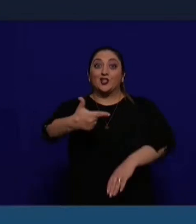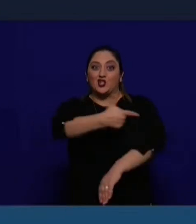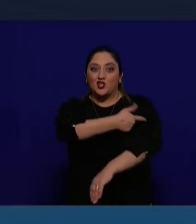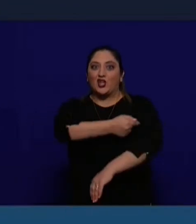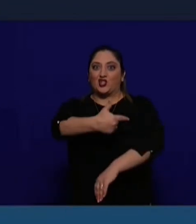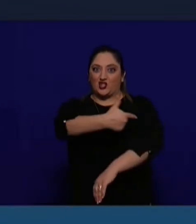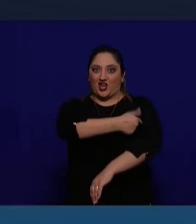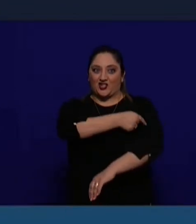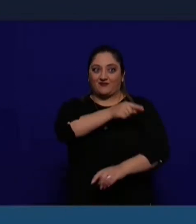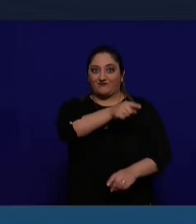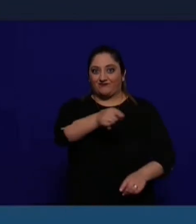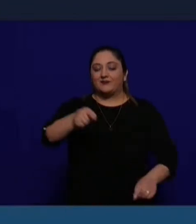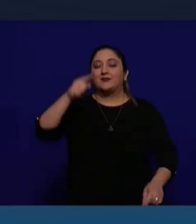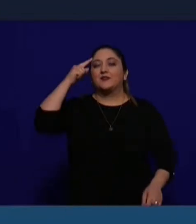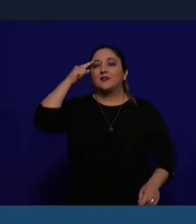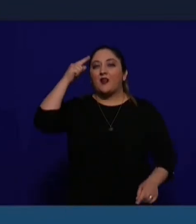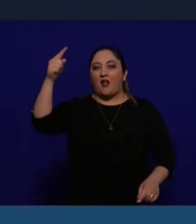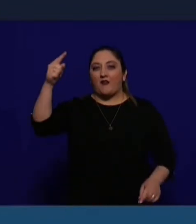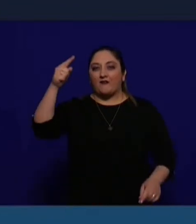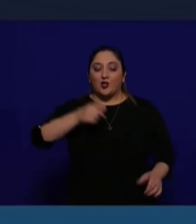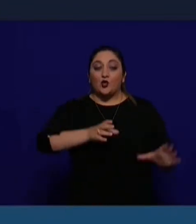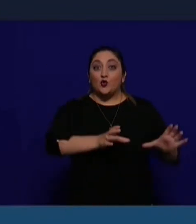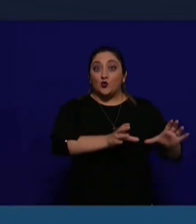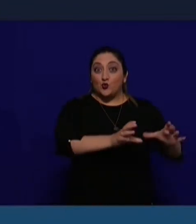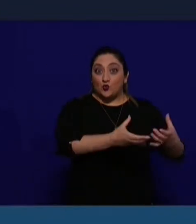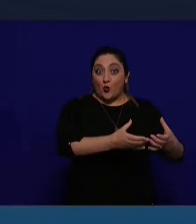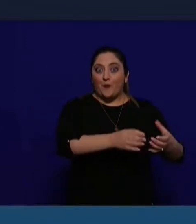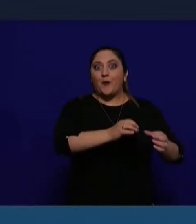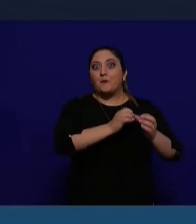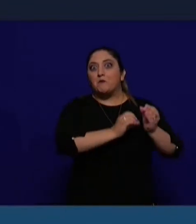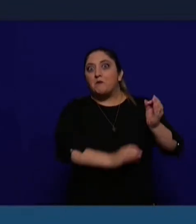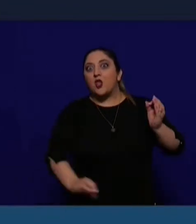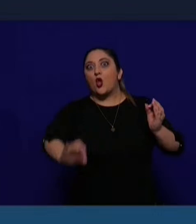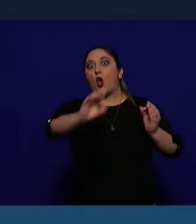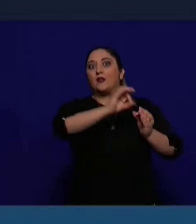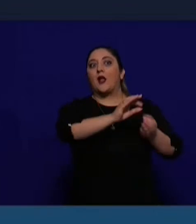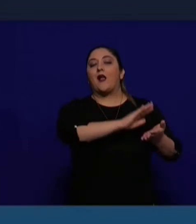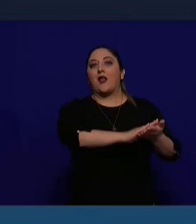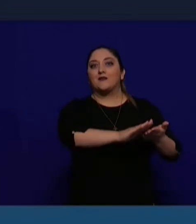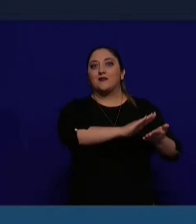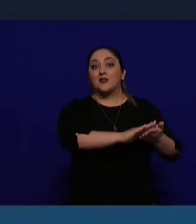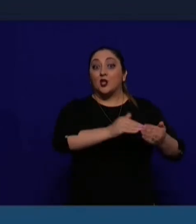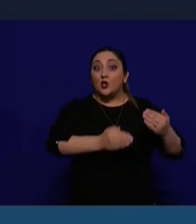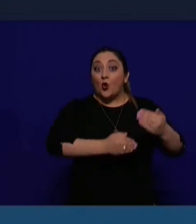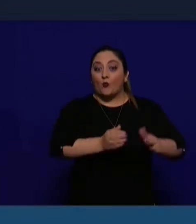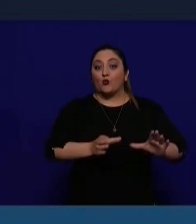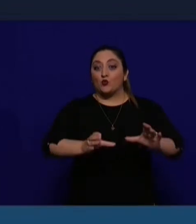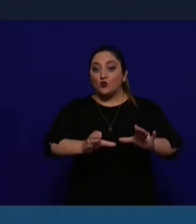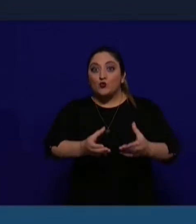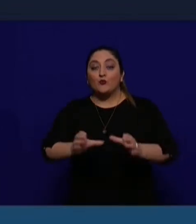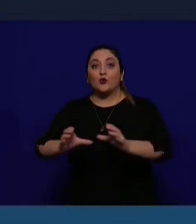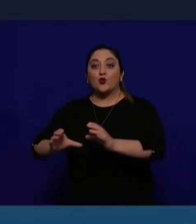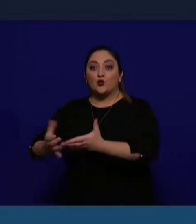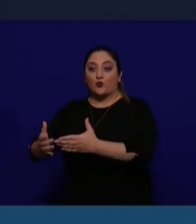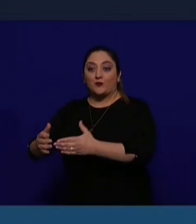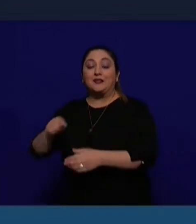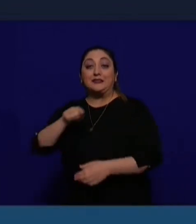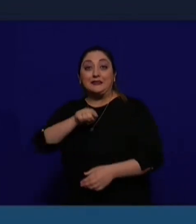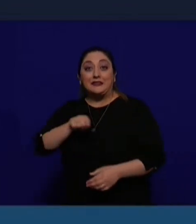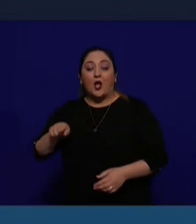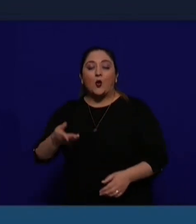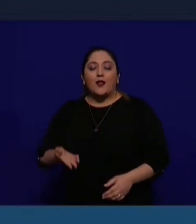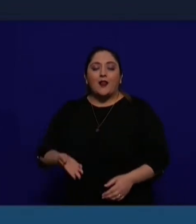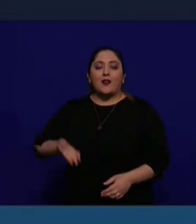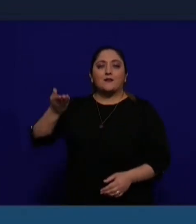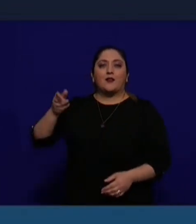bħalma qegħdin taraw għaddejna dawk il-gruppi li huma ta' priorità u bqajna għaddejjin bil-tilqim tal-persuni l-iktar li huma